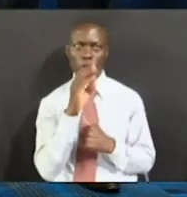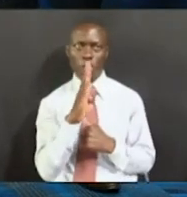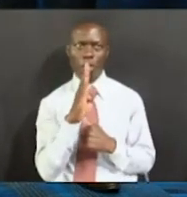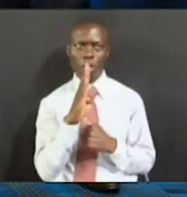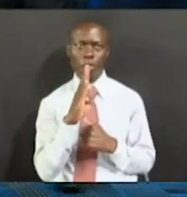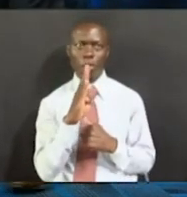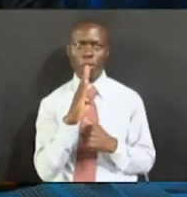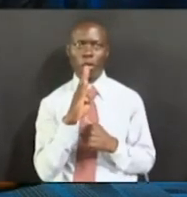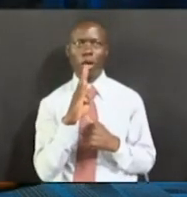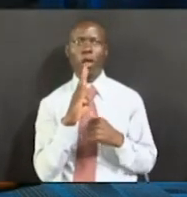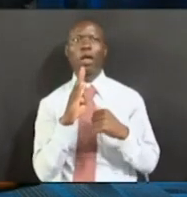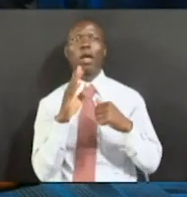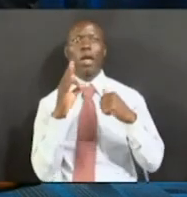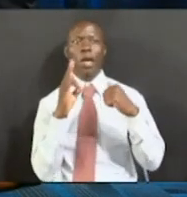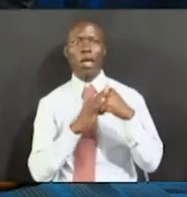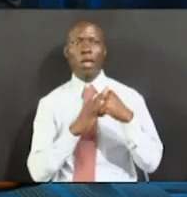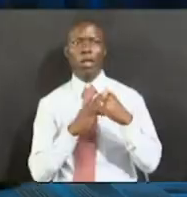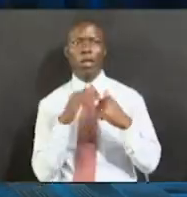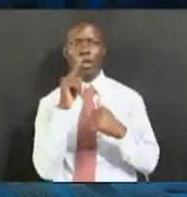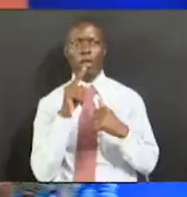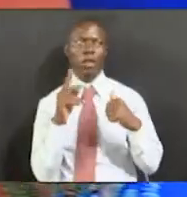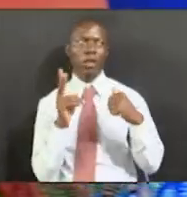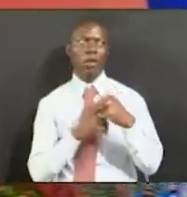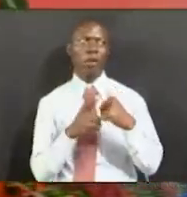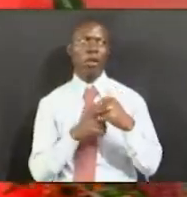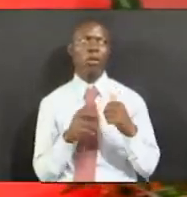there? Job 8:7.